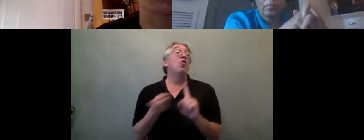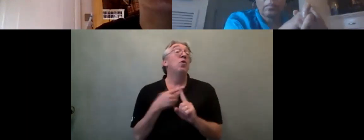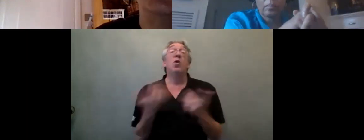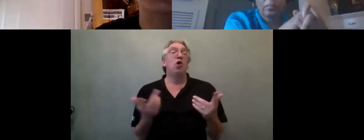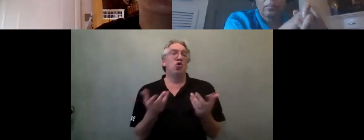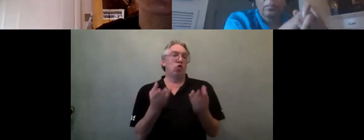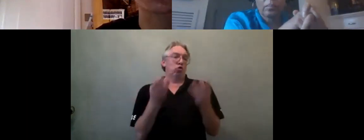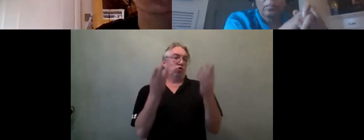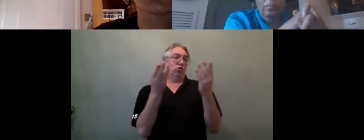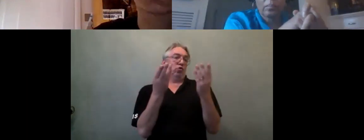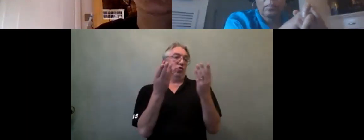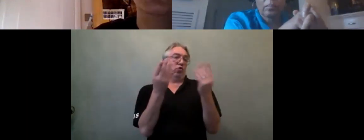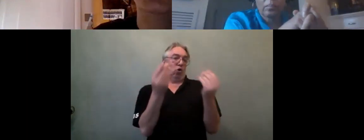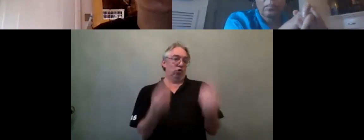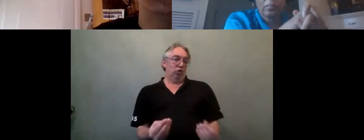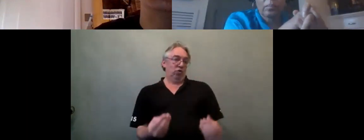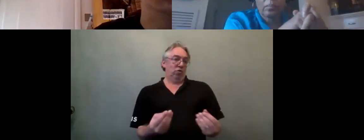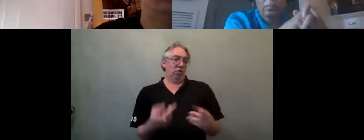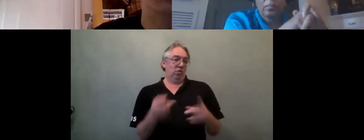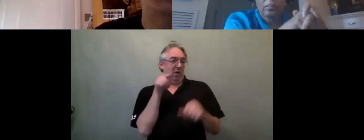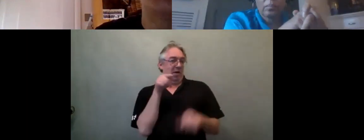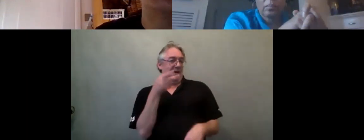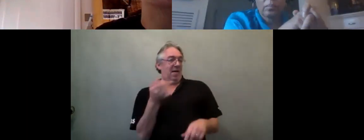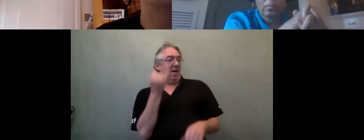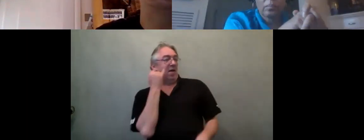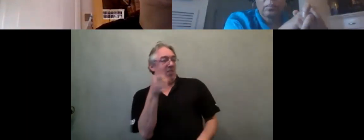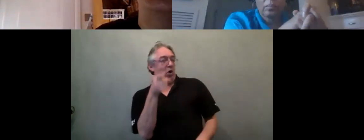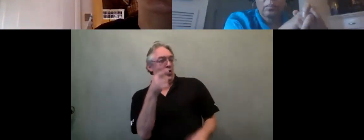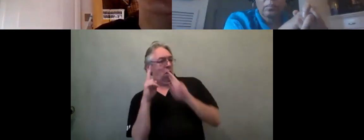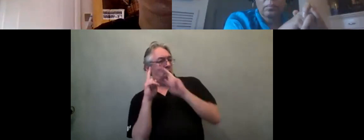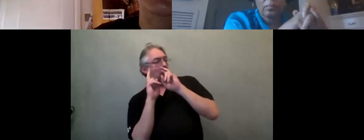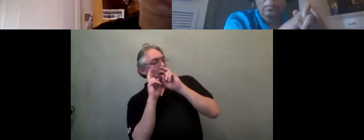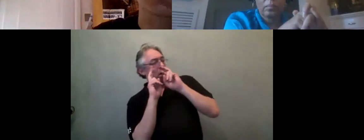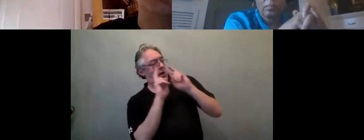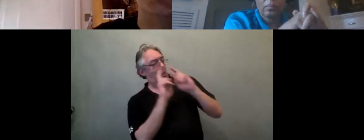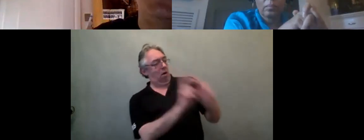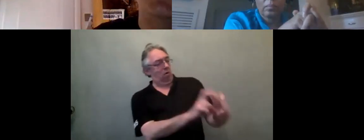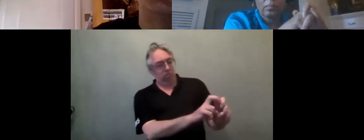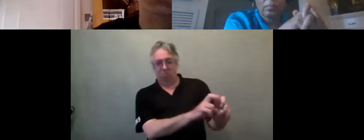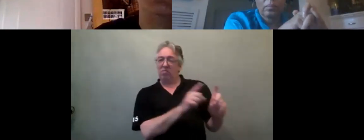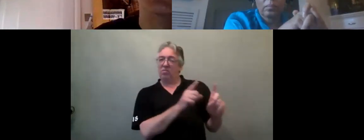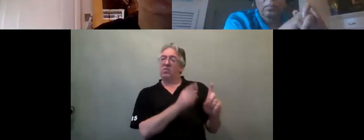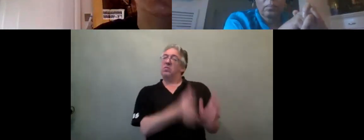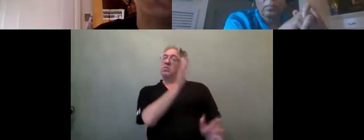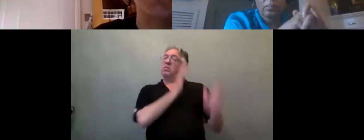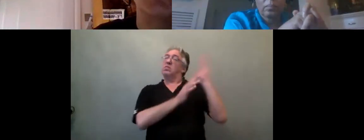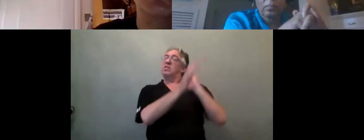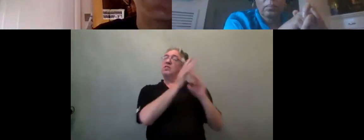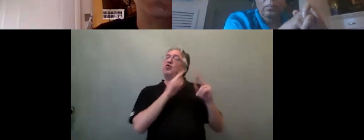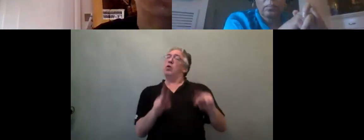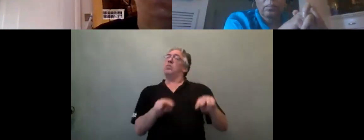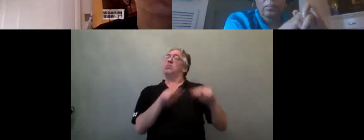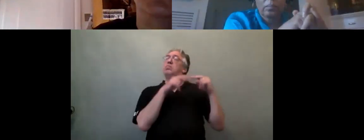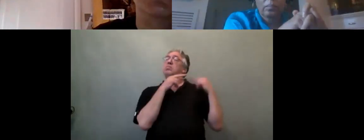far enough down the chain, you find that products that are unbranded, that look remarkably like a